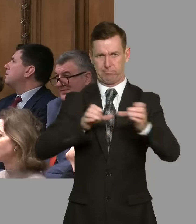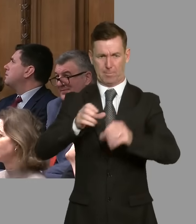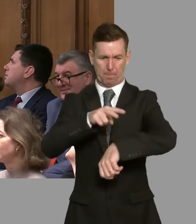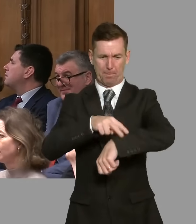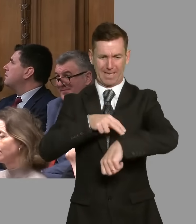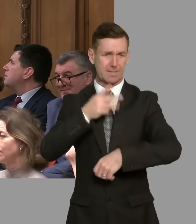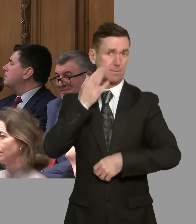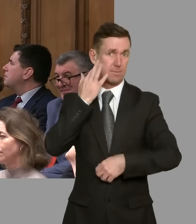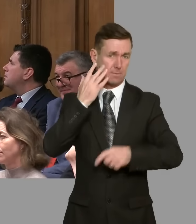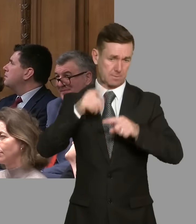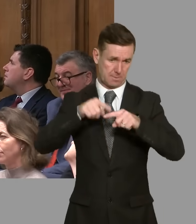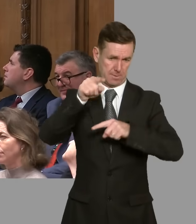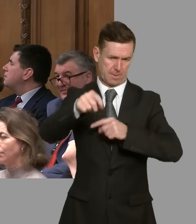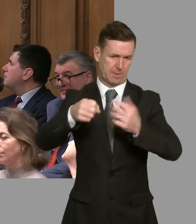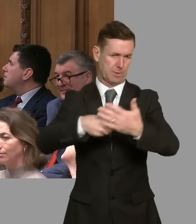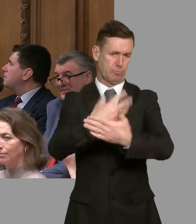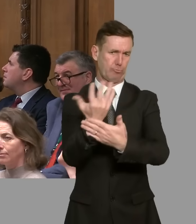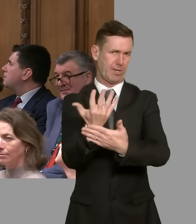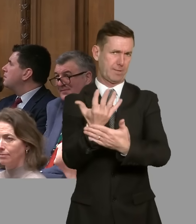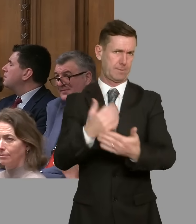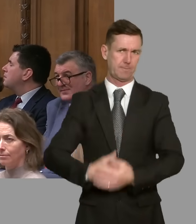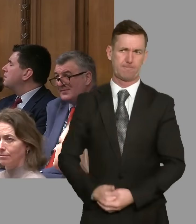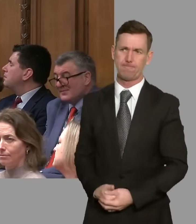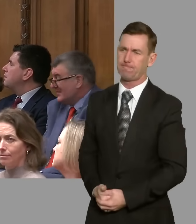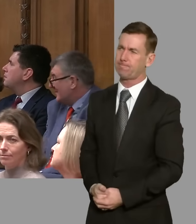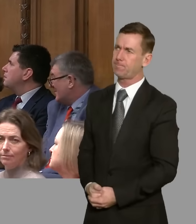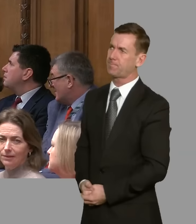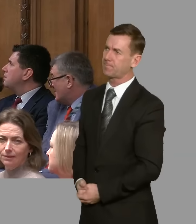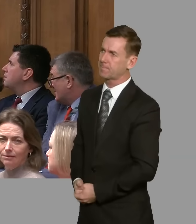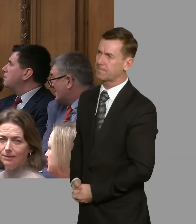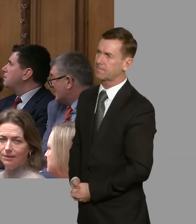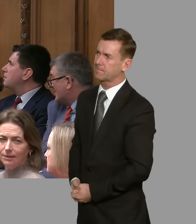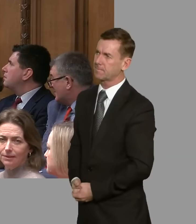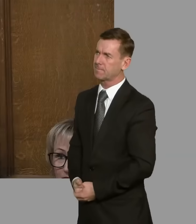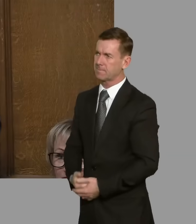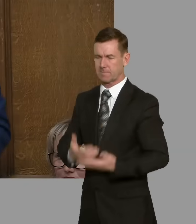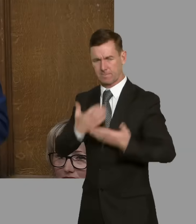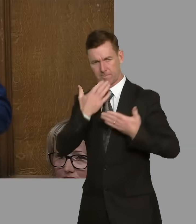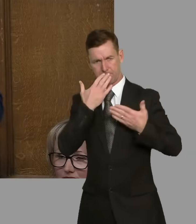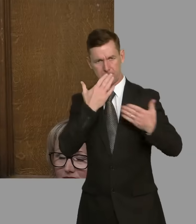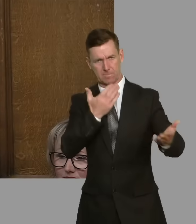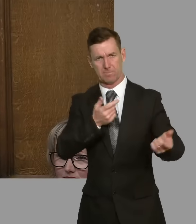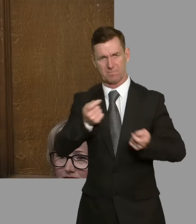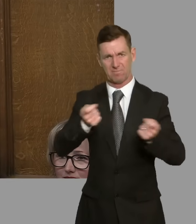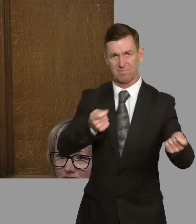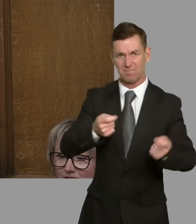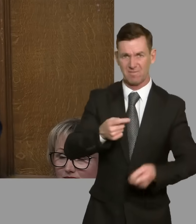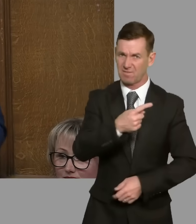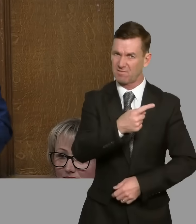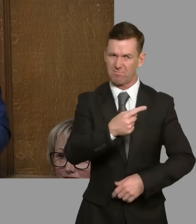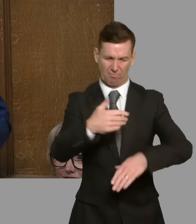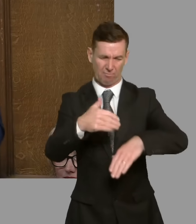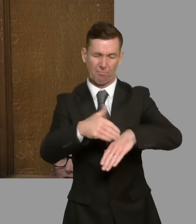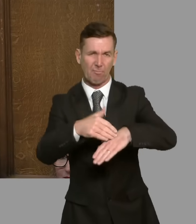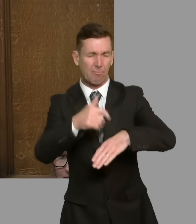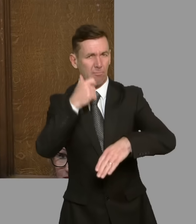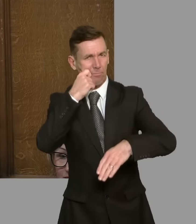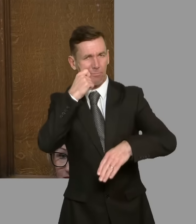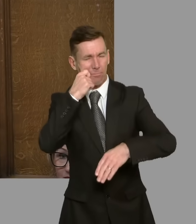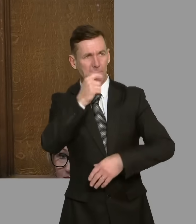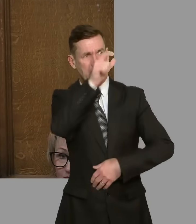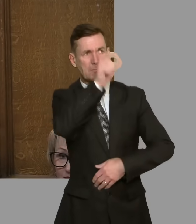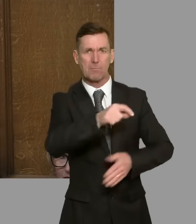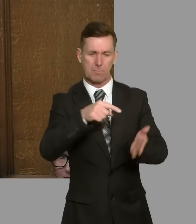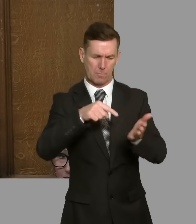White House has shown that he doesn't listen to grovelling or sycophancy. He'll continue to harm British